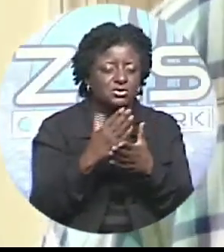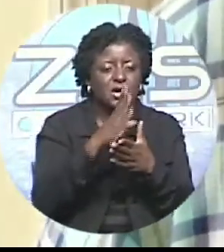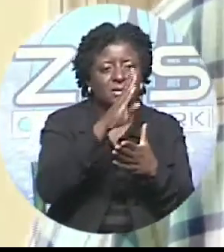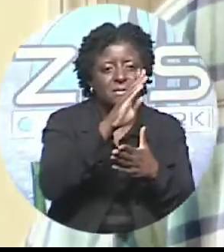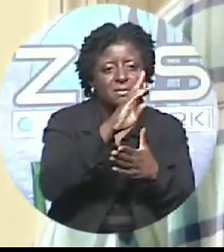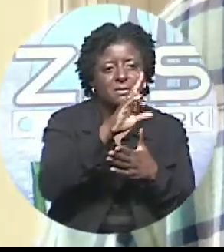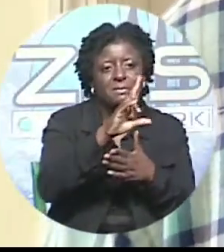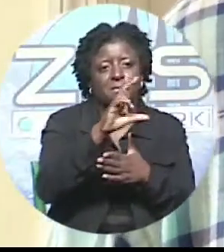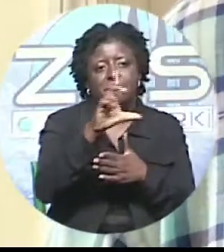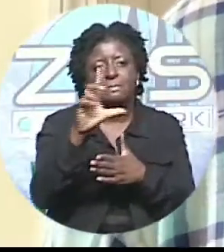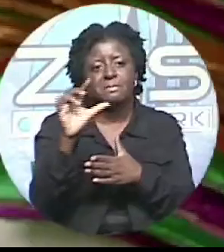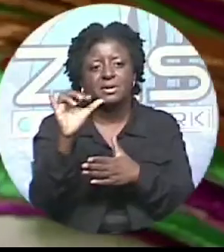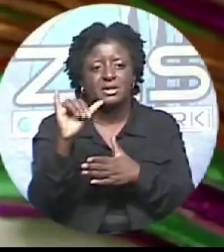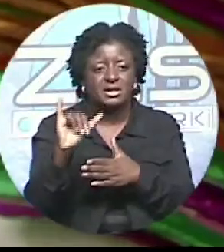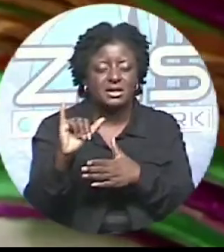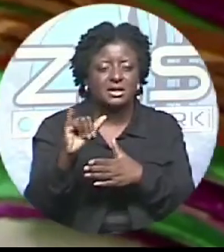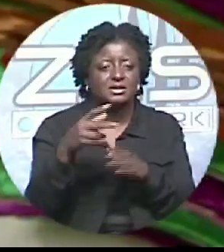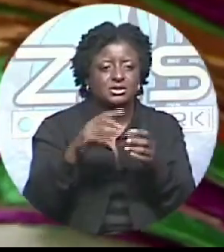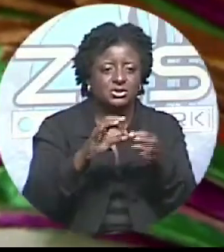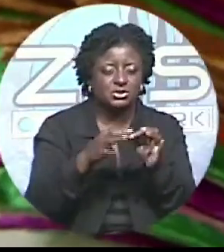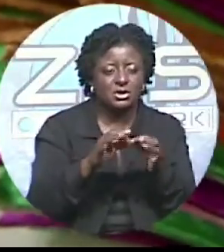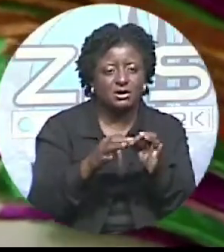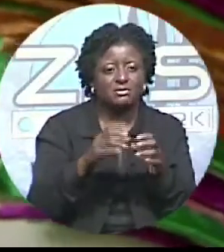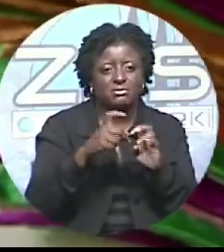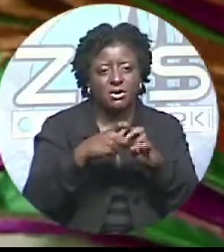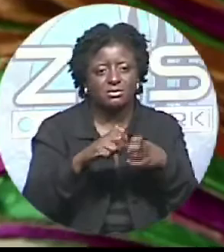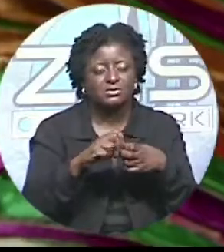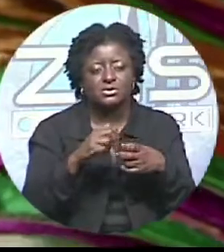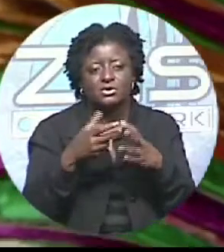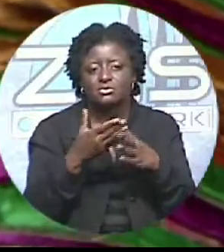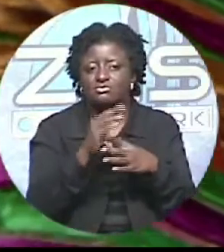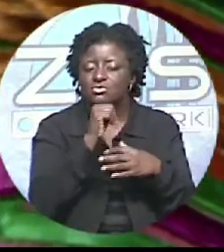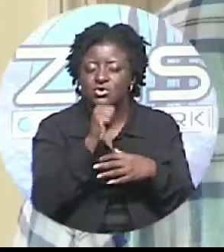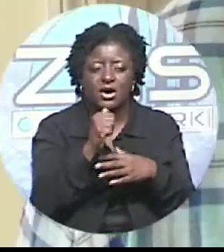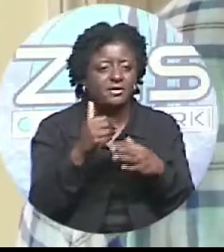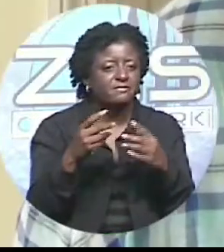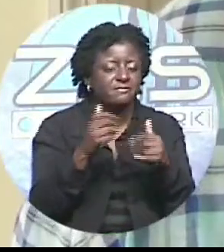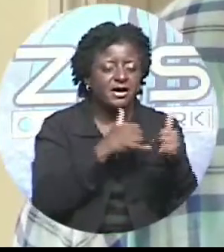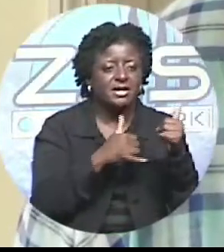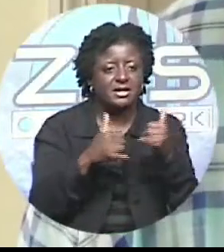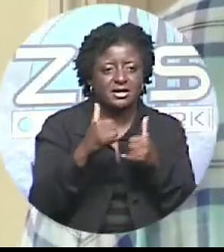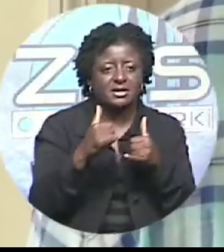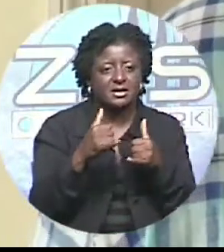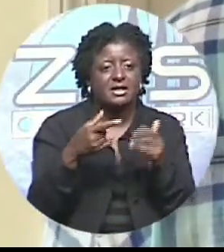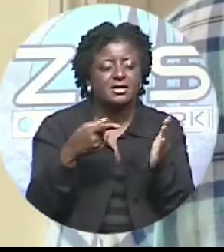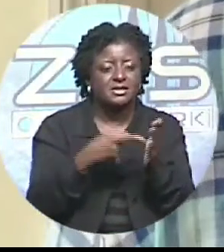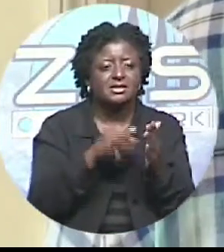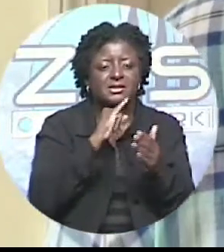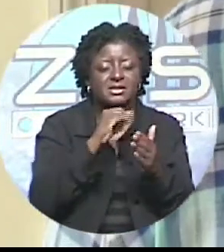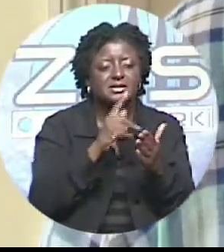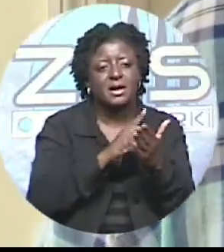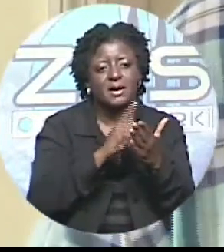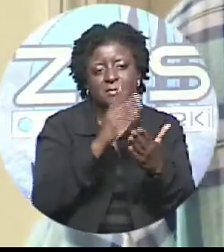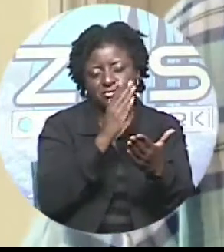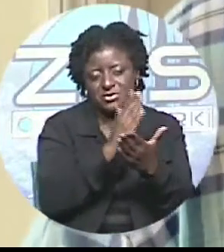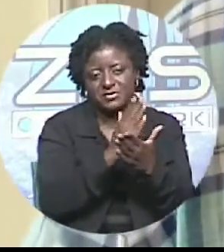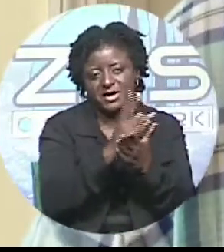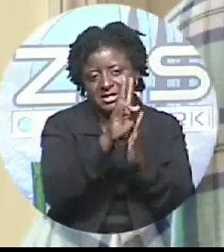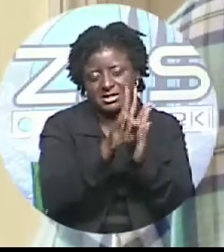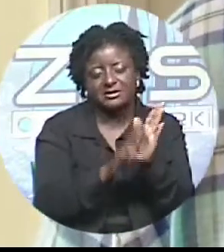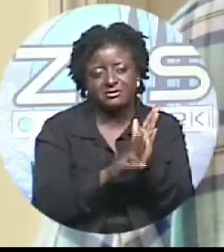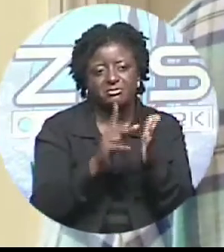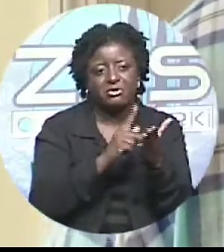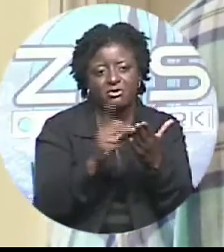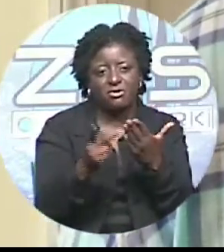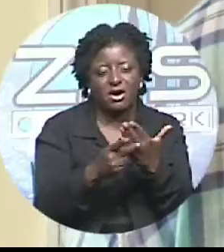solve problems through not fighting. I've seen this program as a preventative measure, that these children will